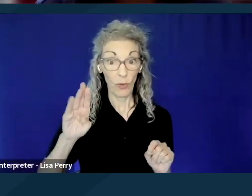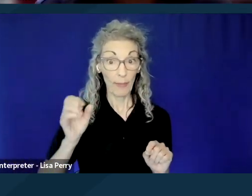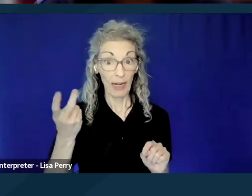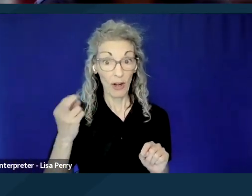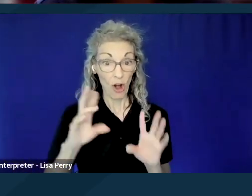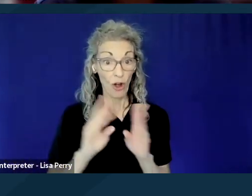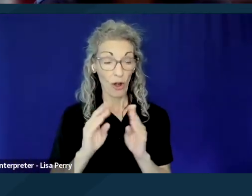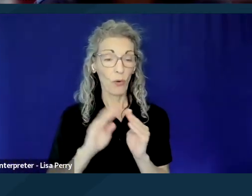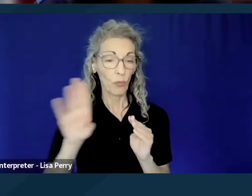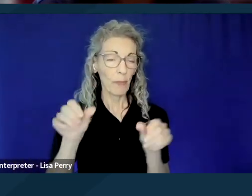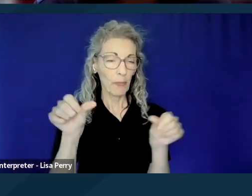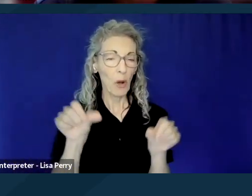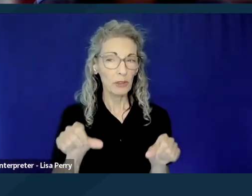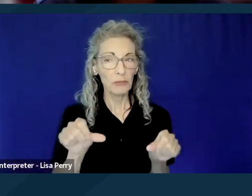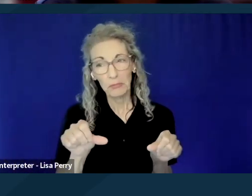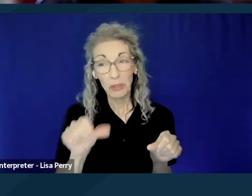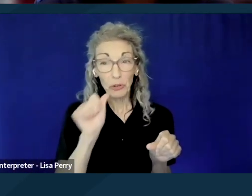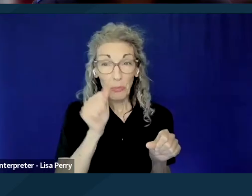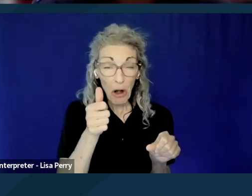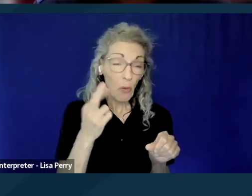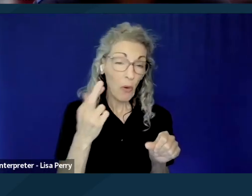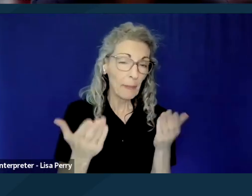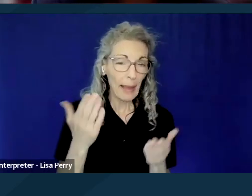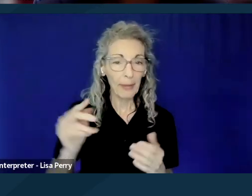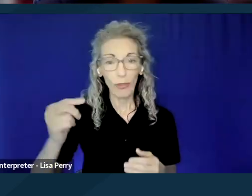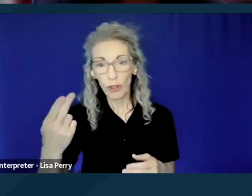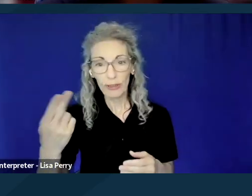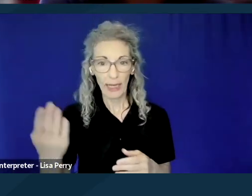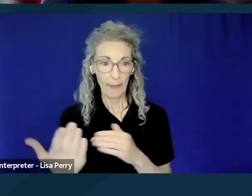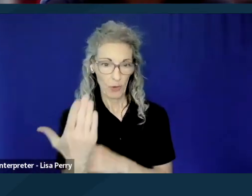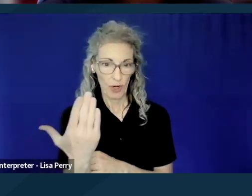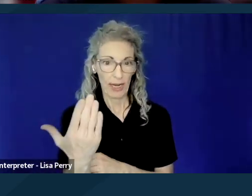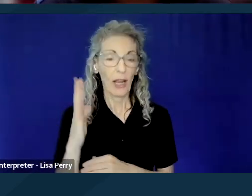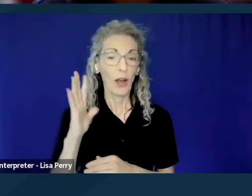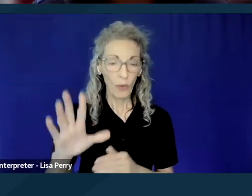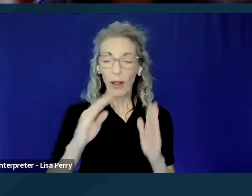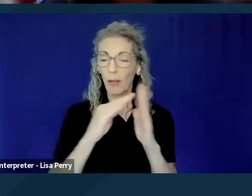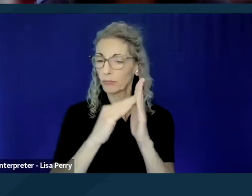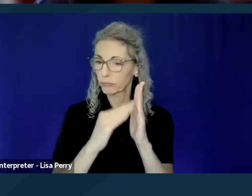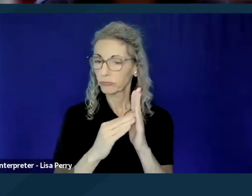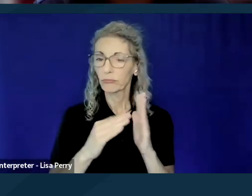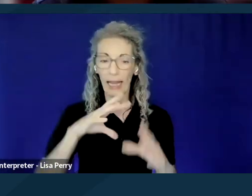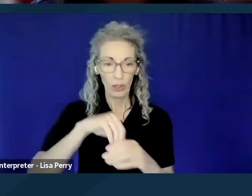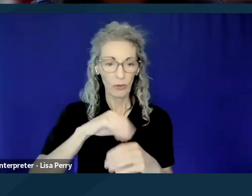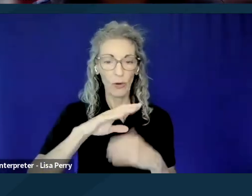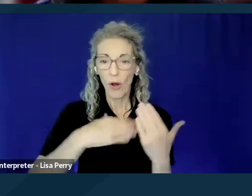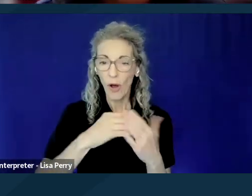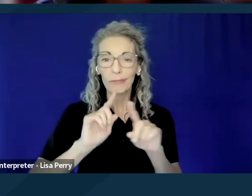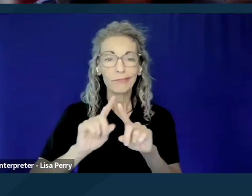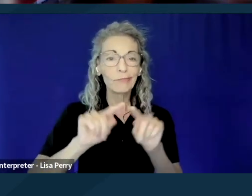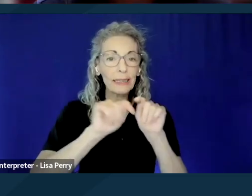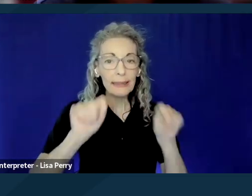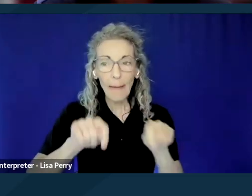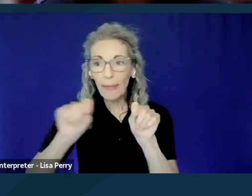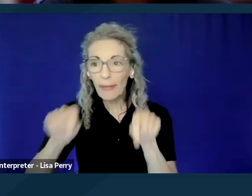tomorrow, maybe Thursday morning, and we'll have up there all the templates and the other links that we talked about